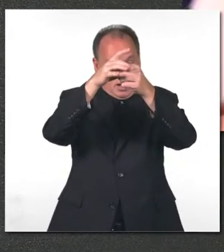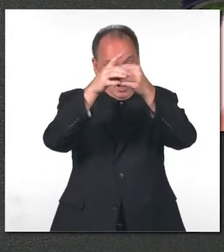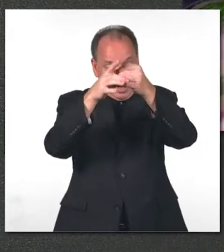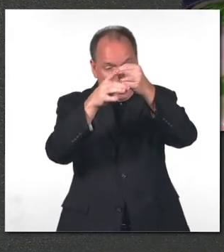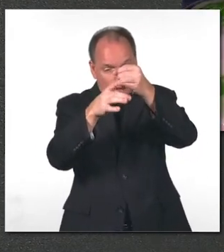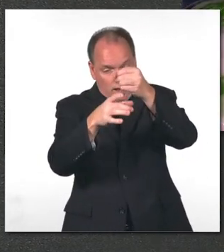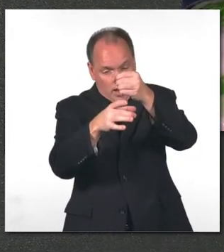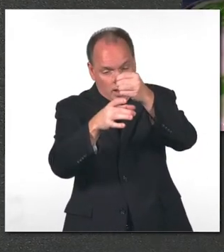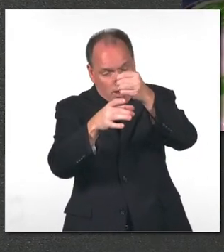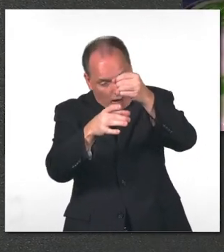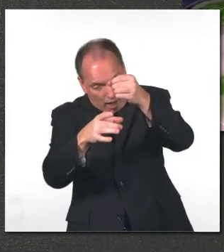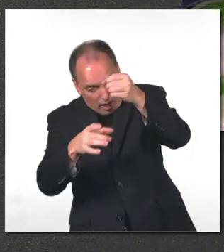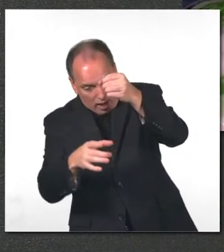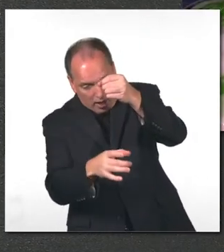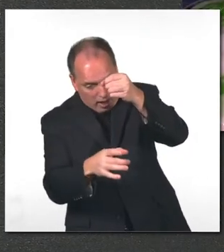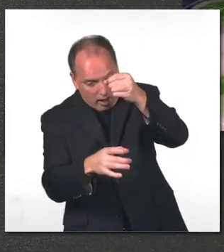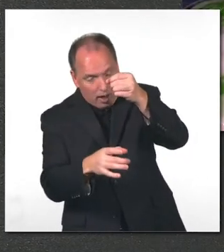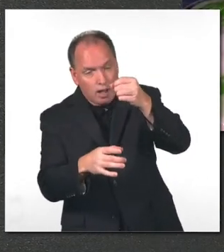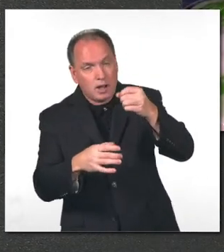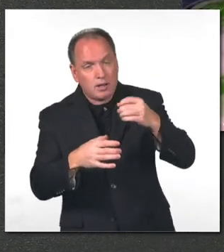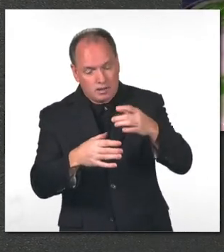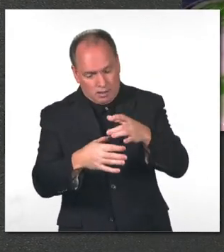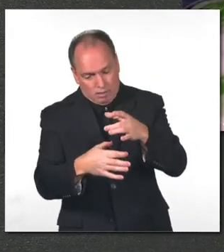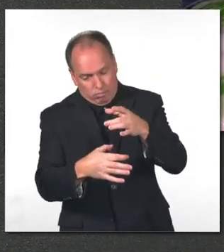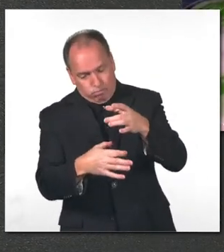Only you're gonna go a little bit past that rubber band.